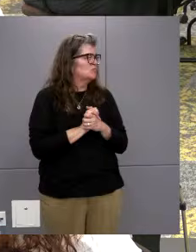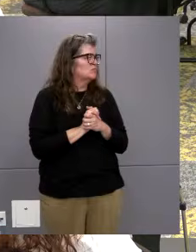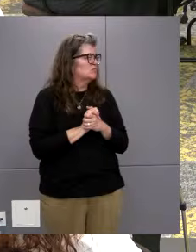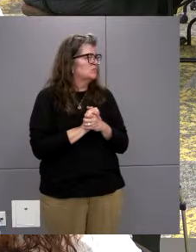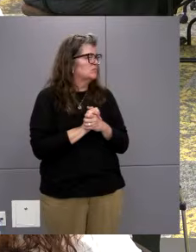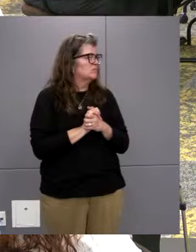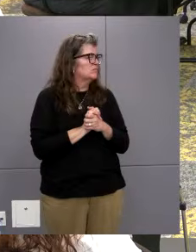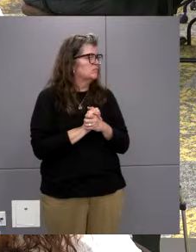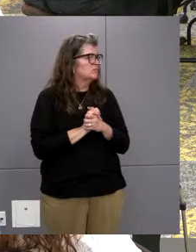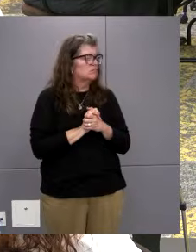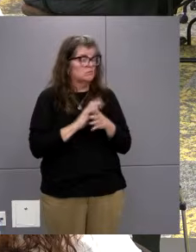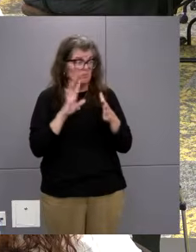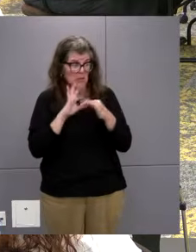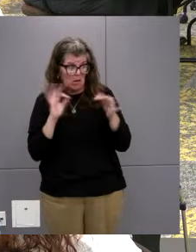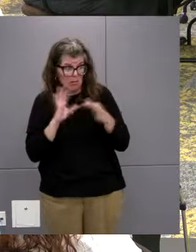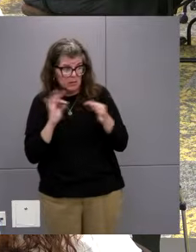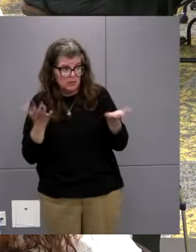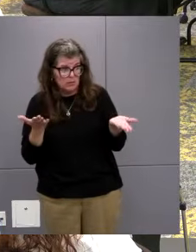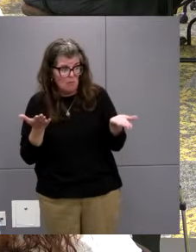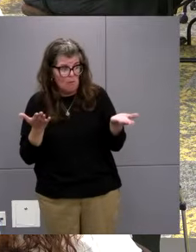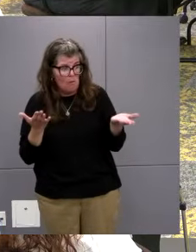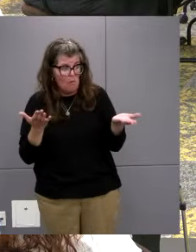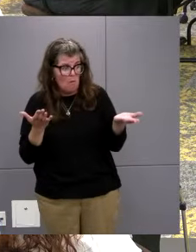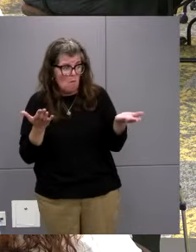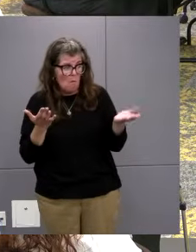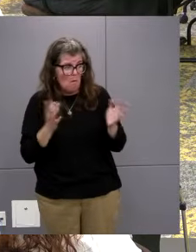you want to comment on that, John?